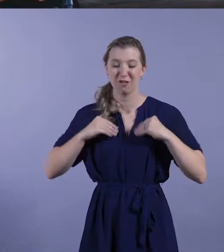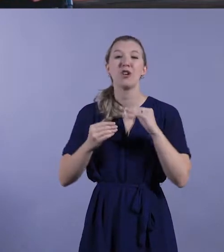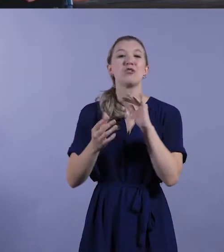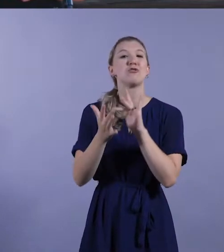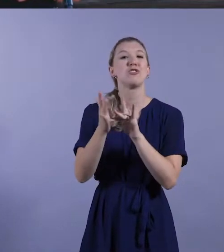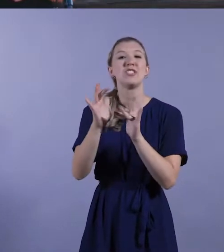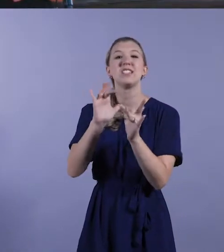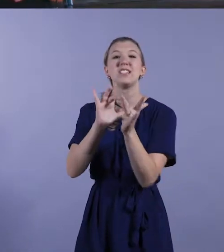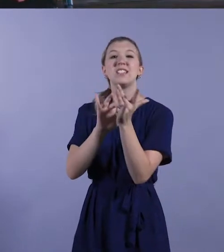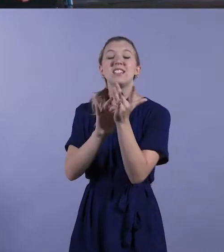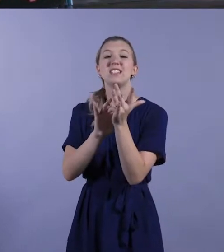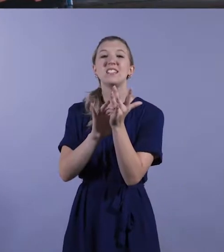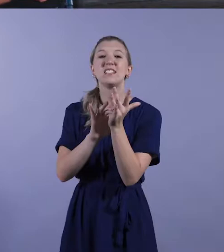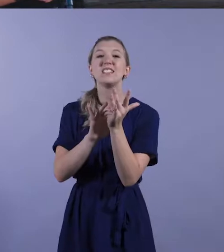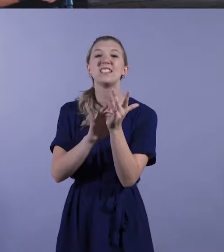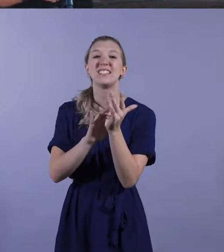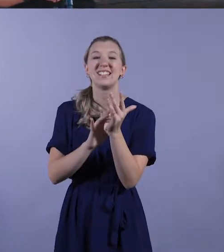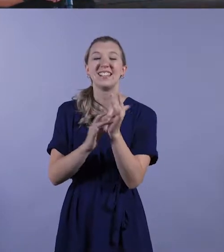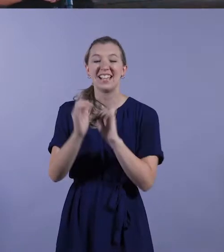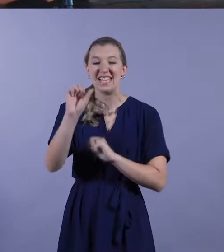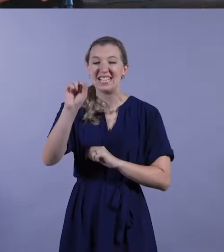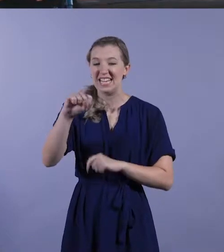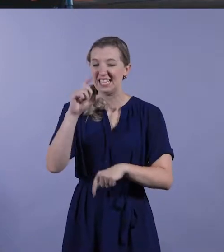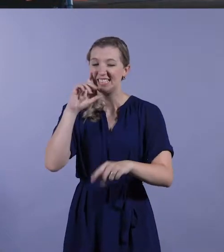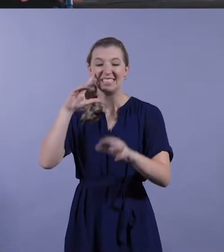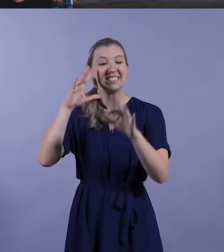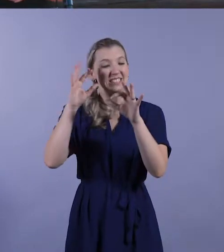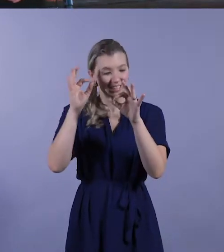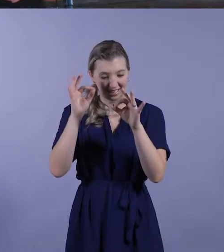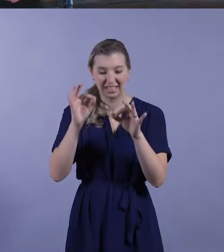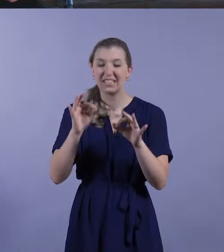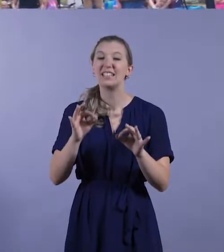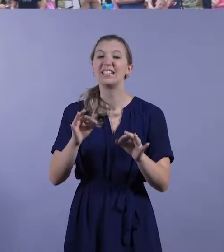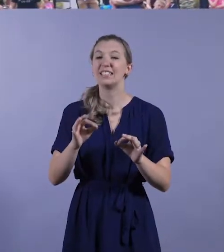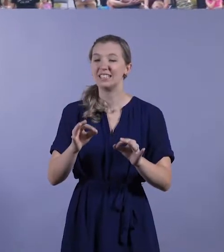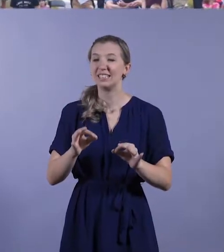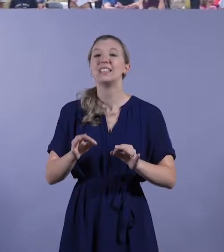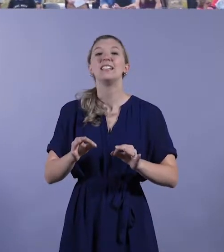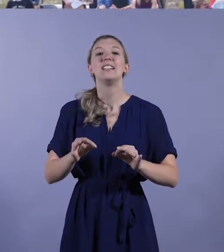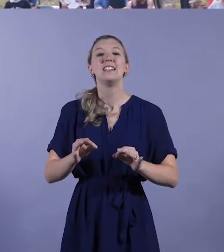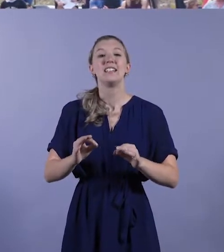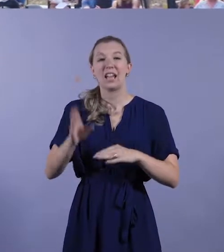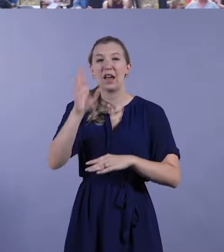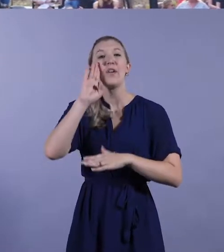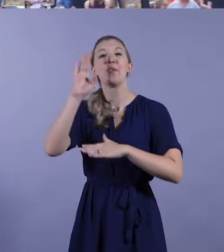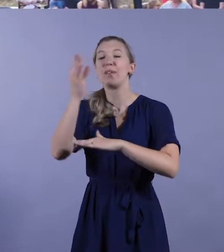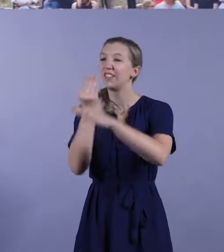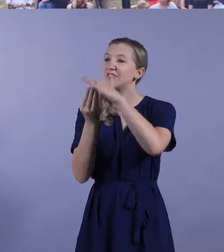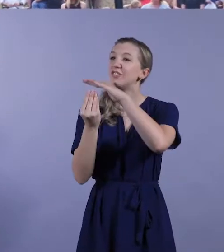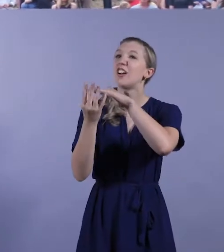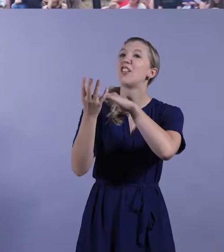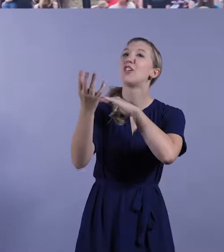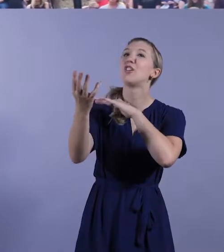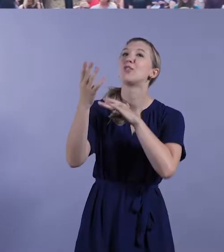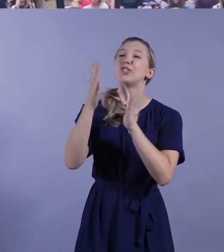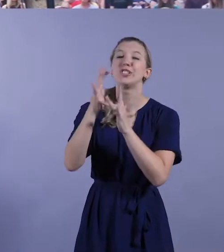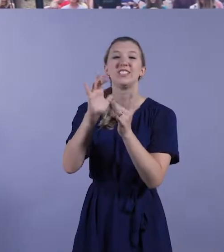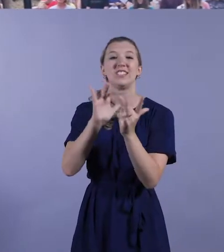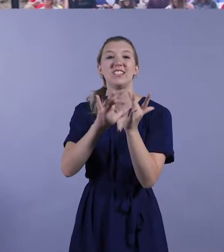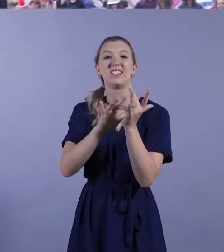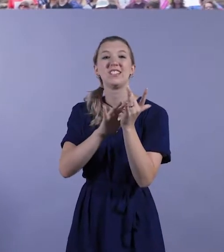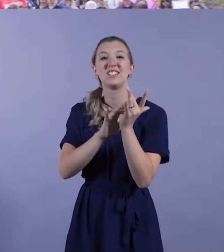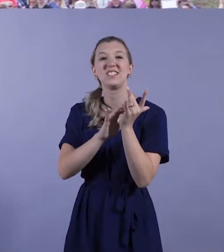to follow Jesus. I have decided to